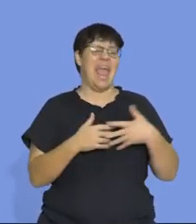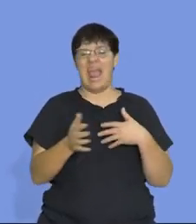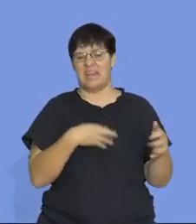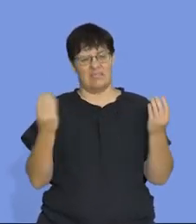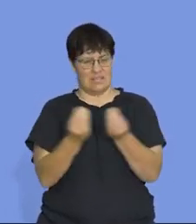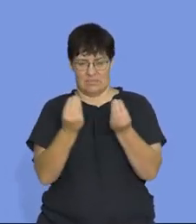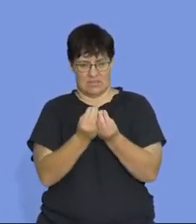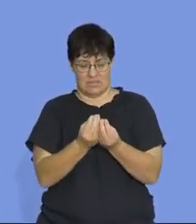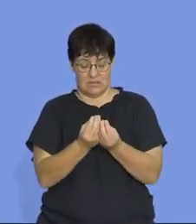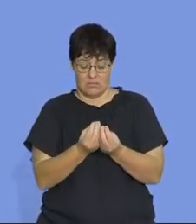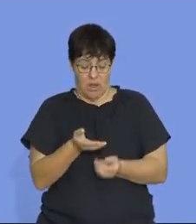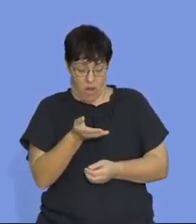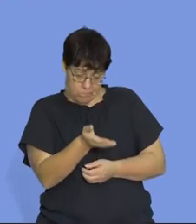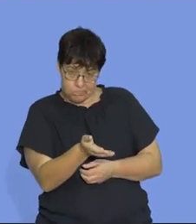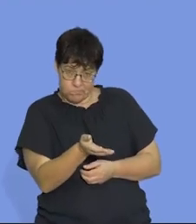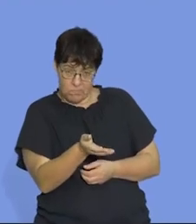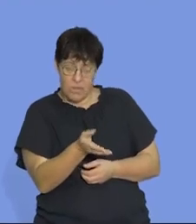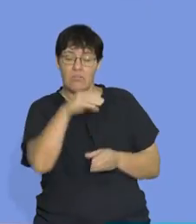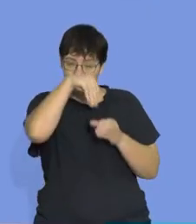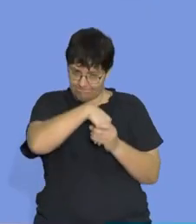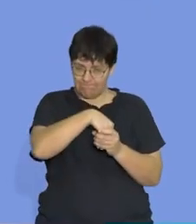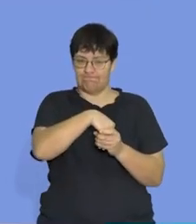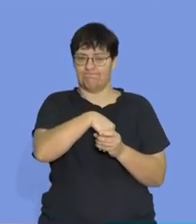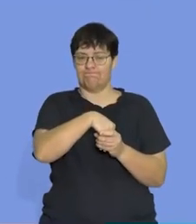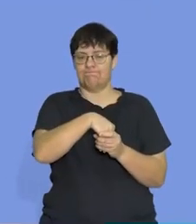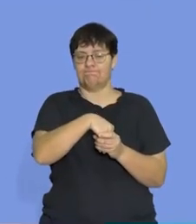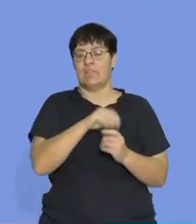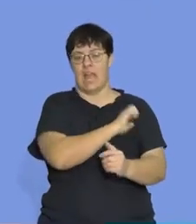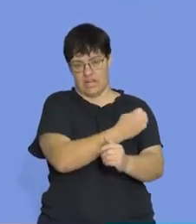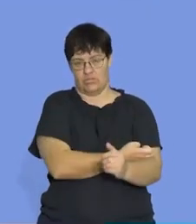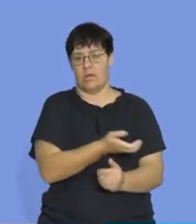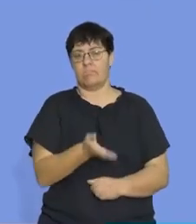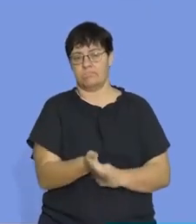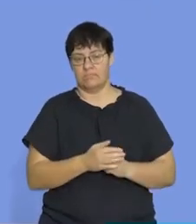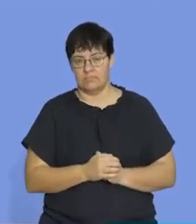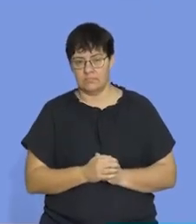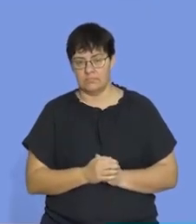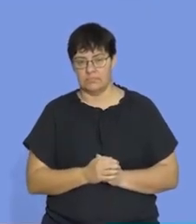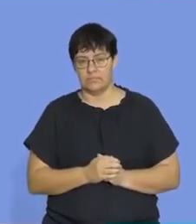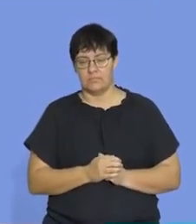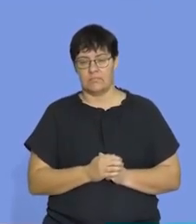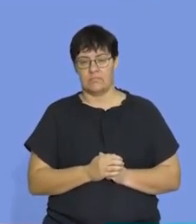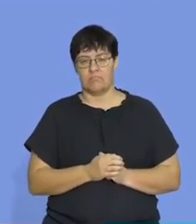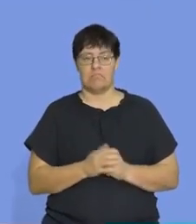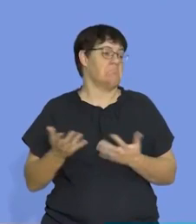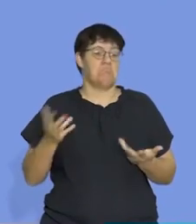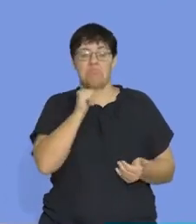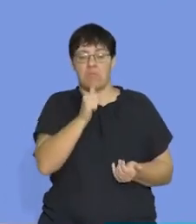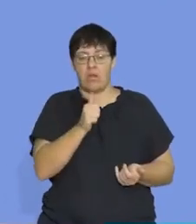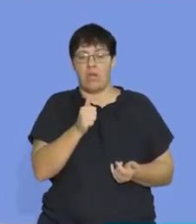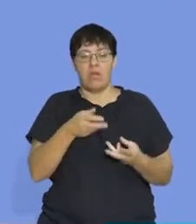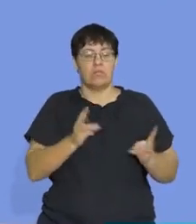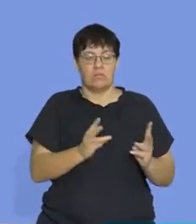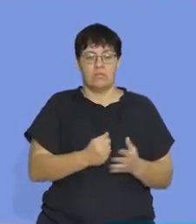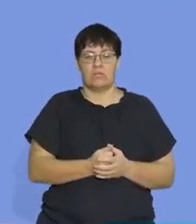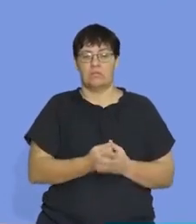its very existence, it contains some form of energy. Okay, whatever state it is, it can be a solid,